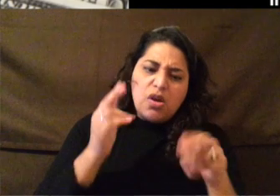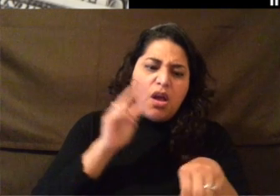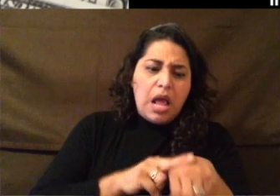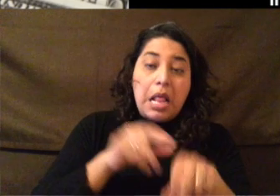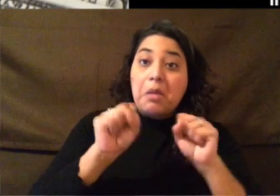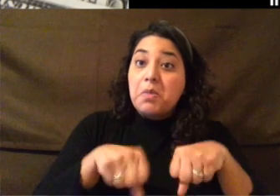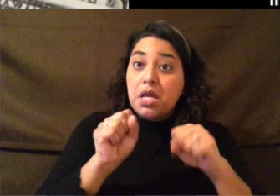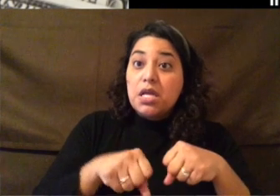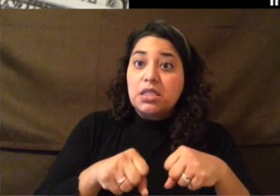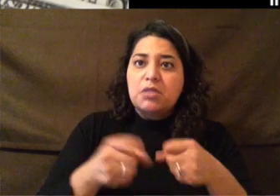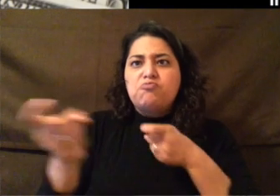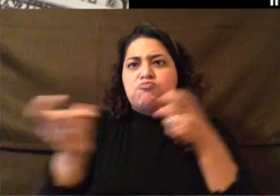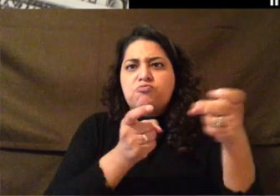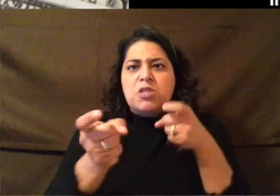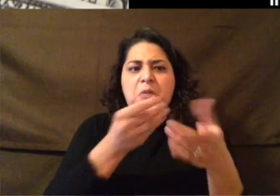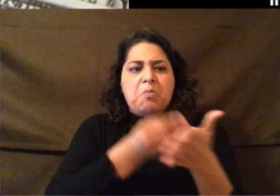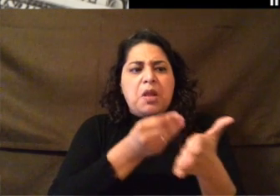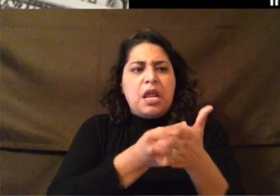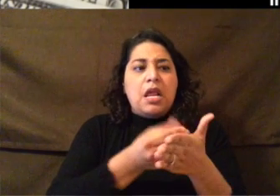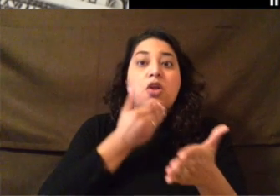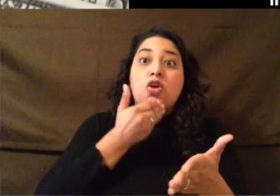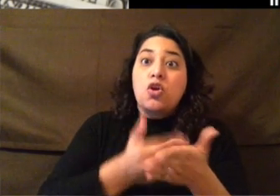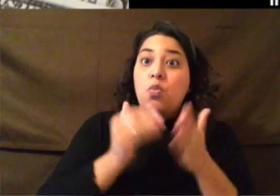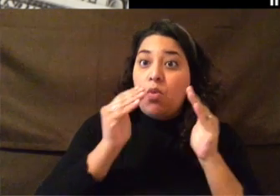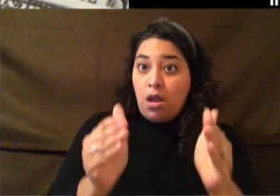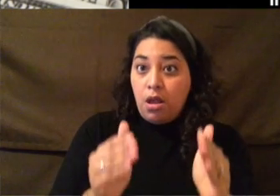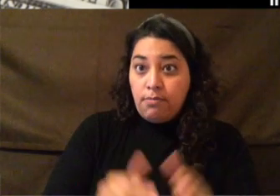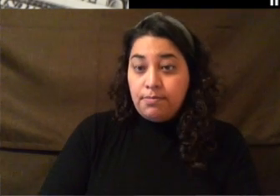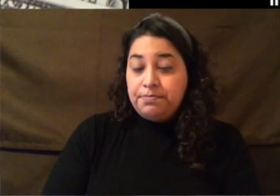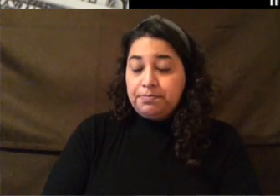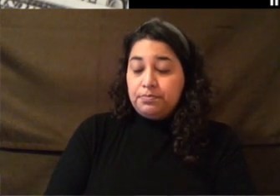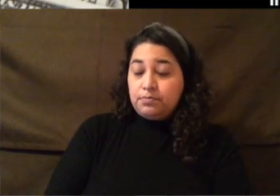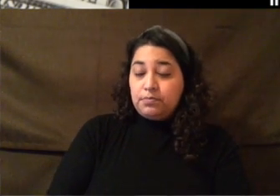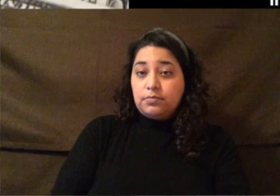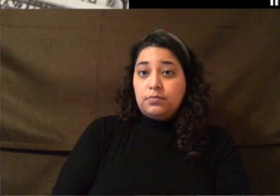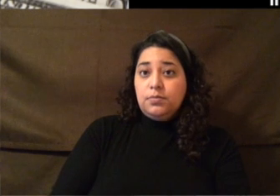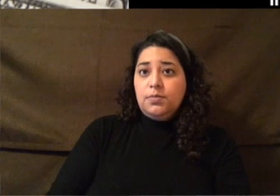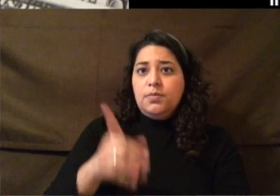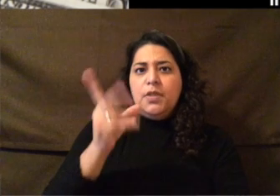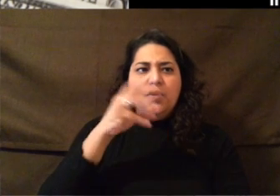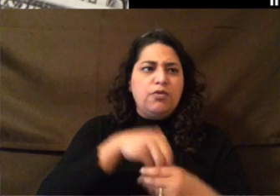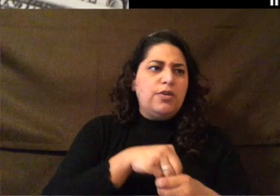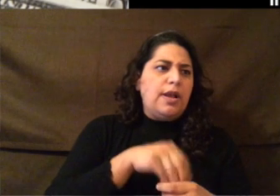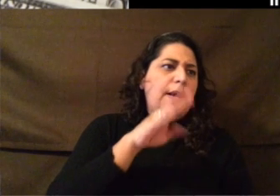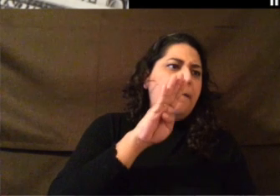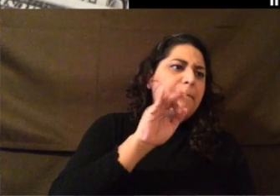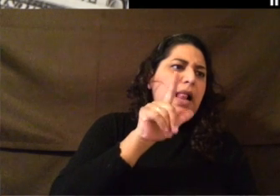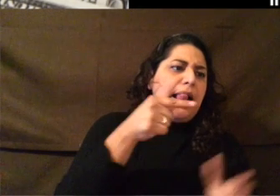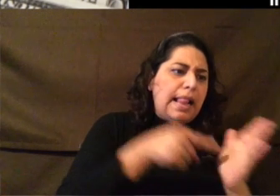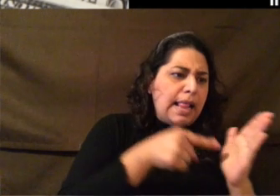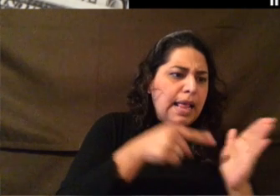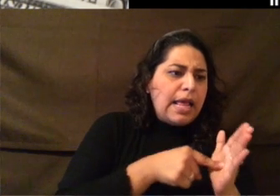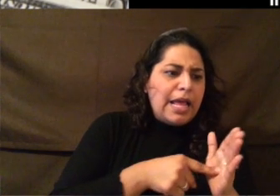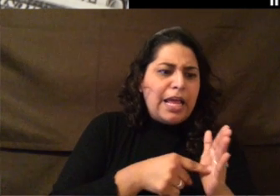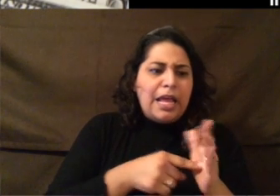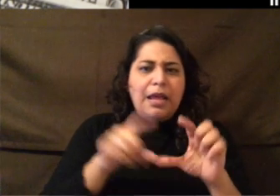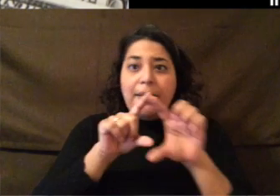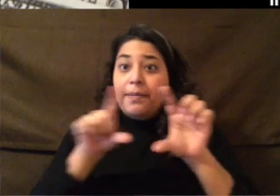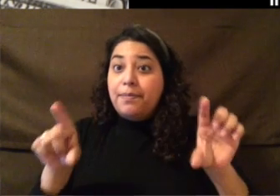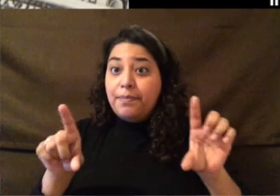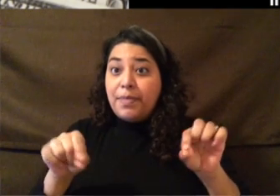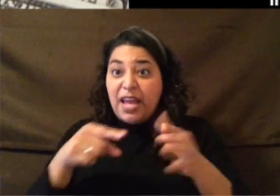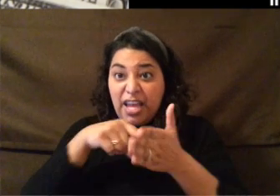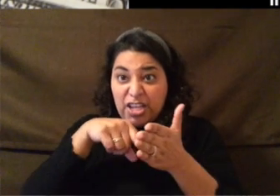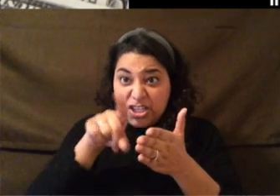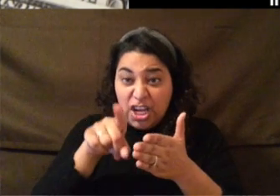PFL focuses on the ability to manage your money in a good way, okay? This includes bills, paychecks, and